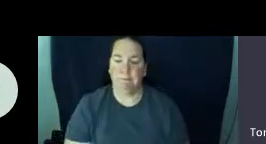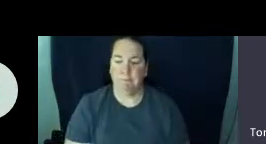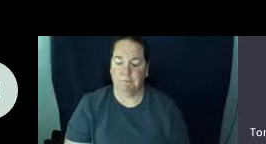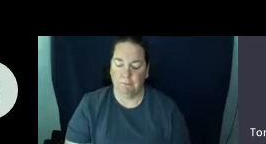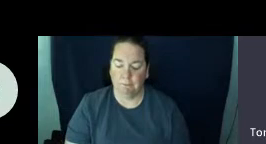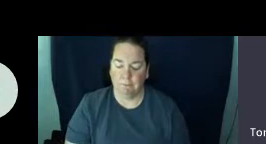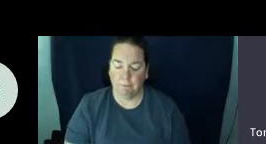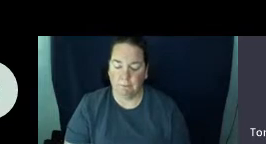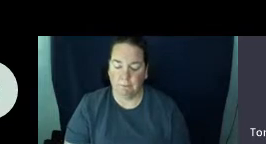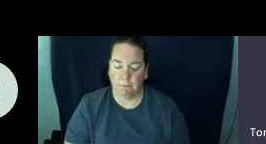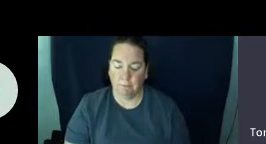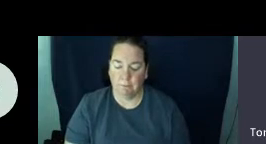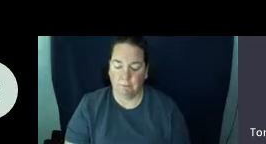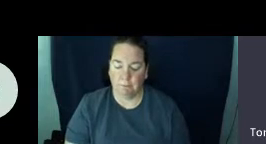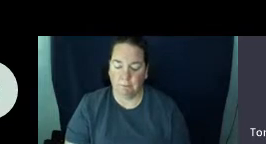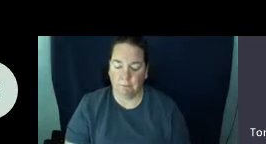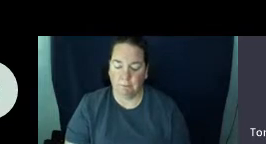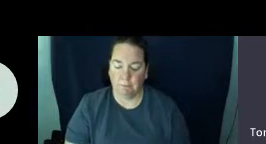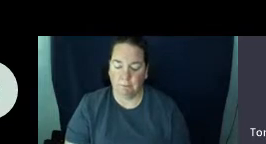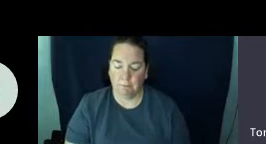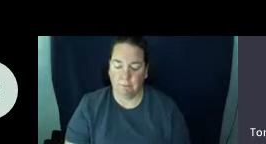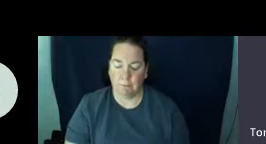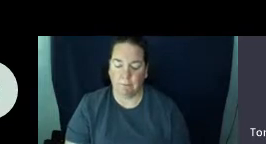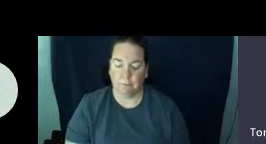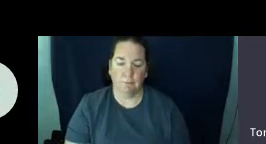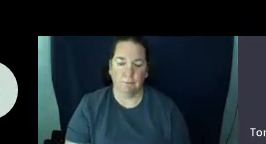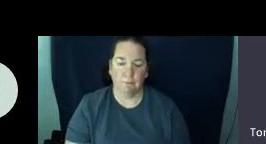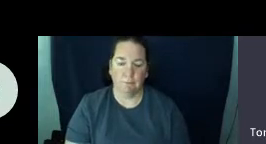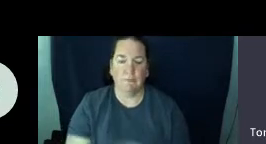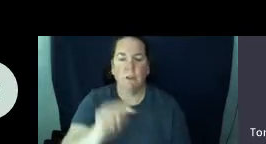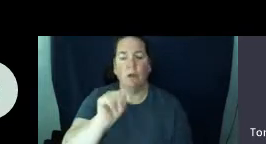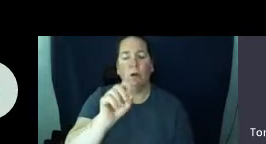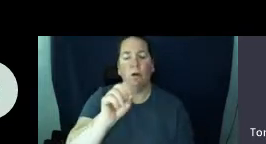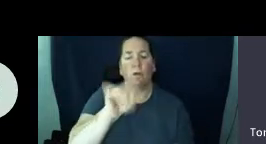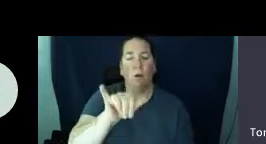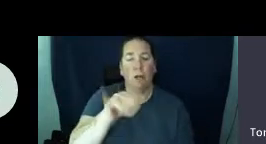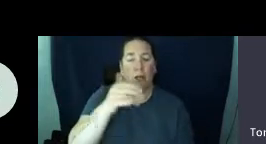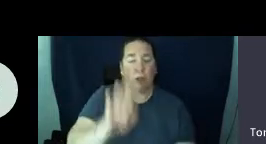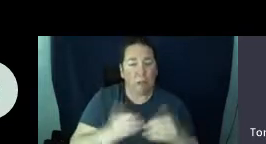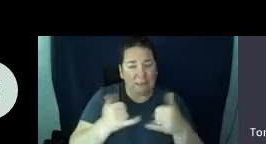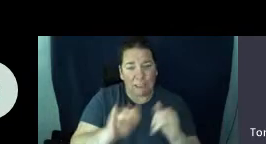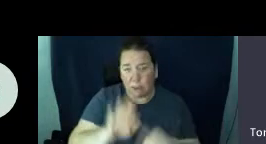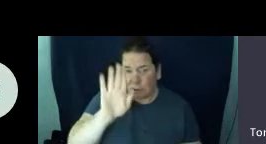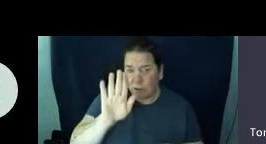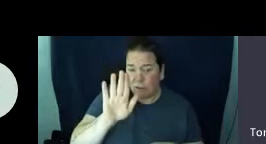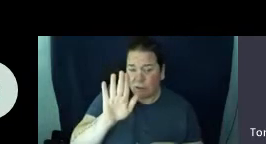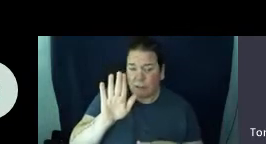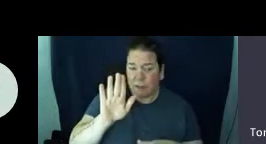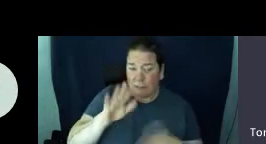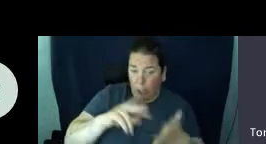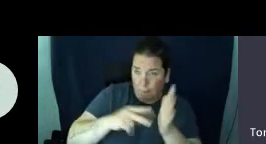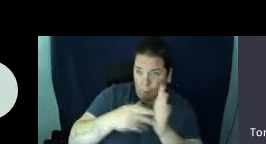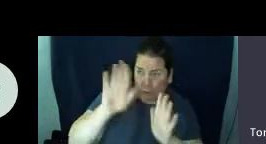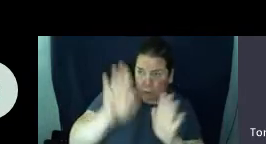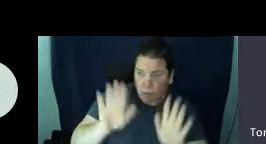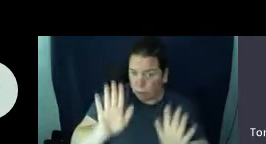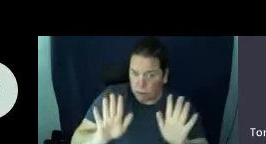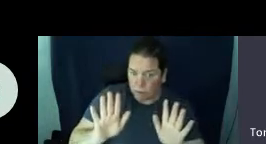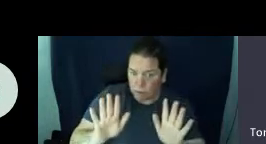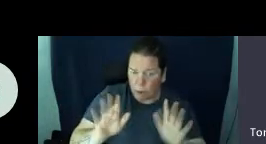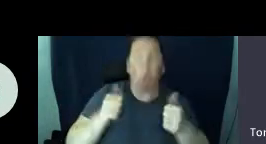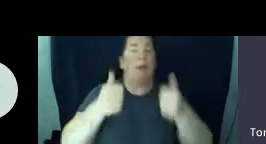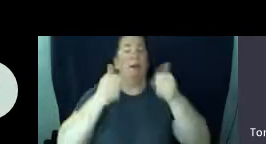Thank you so much. It's really important feedback for us. Tony, I still see your hand's up. I'm not sure if you had more to add or if we can move on.